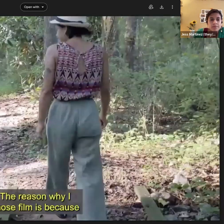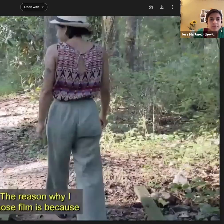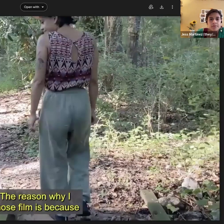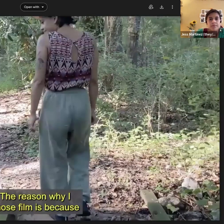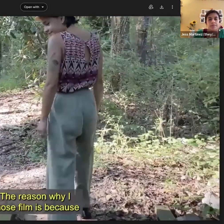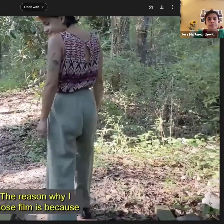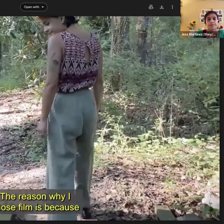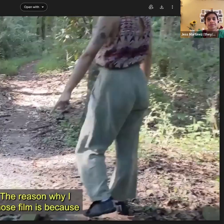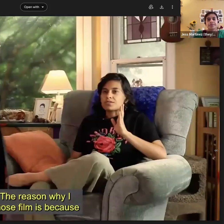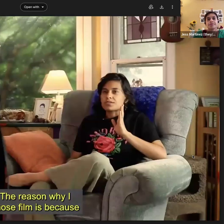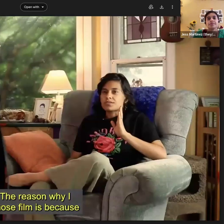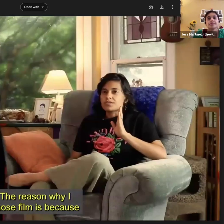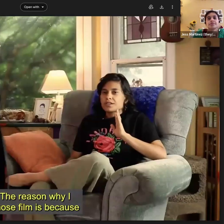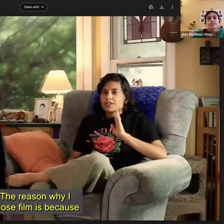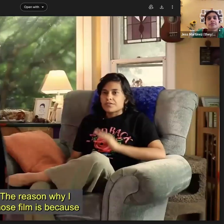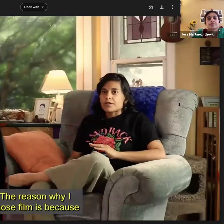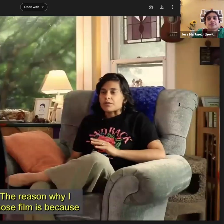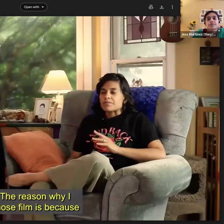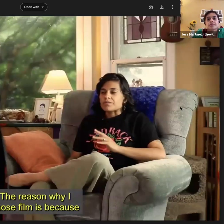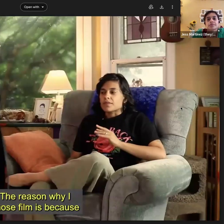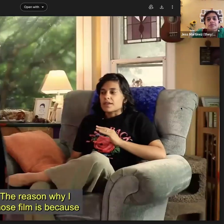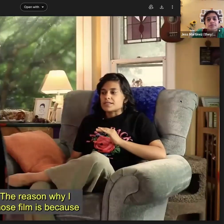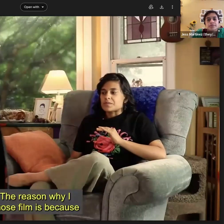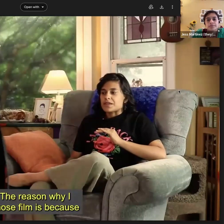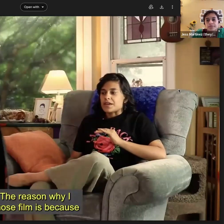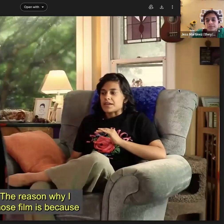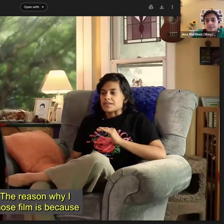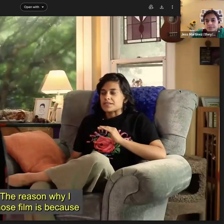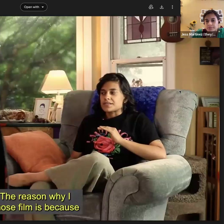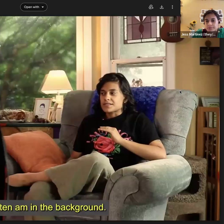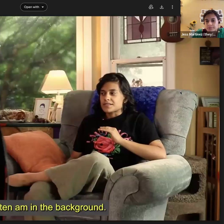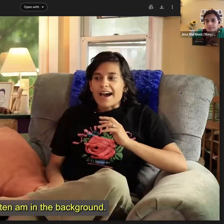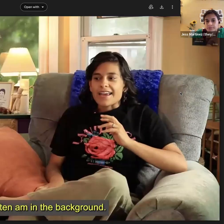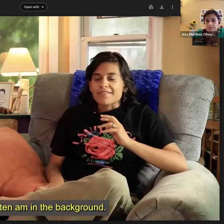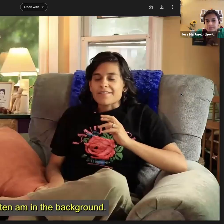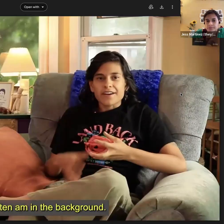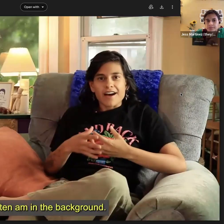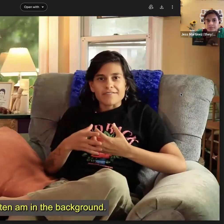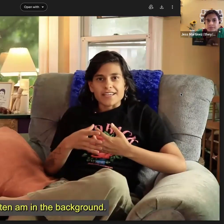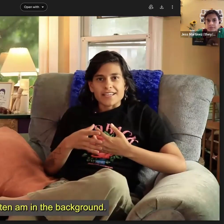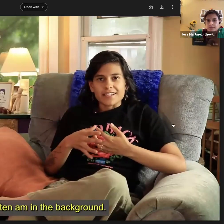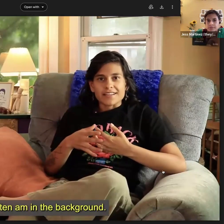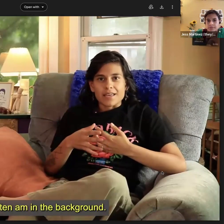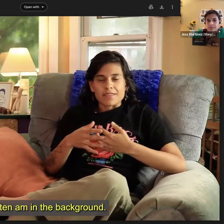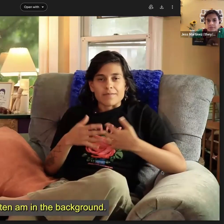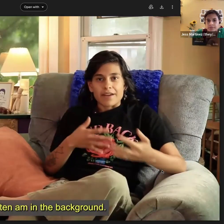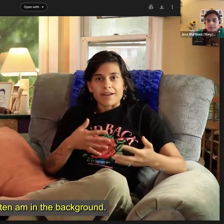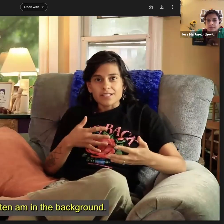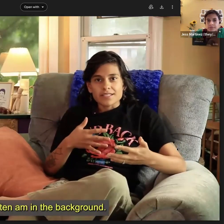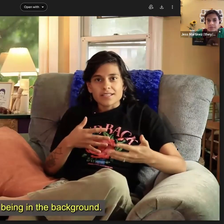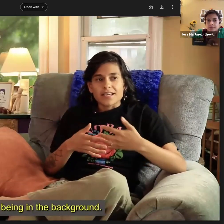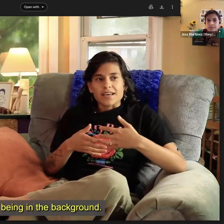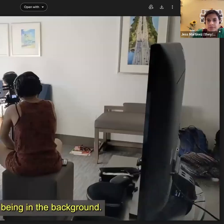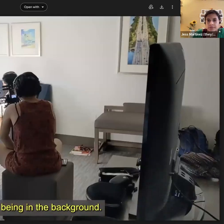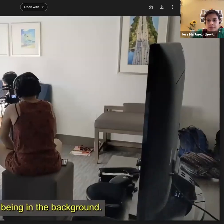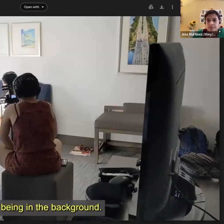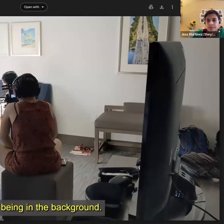The reason why I chose film is because I very often am in the